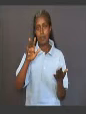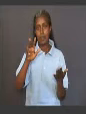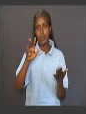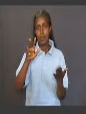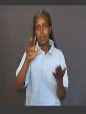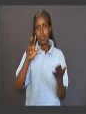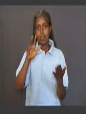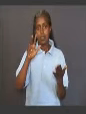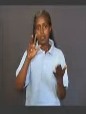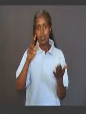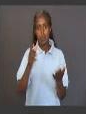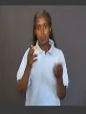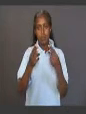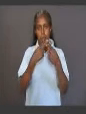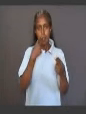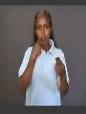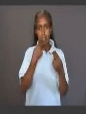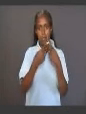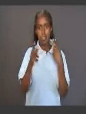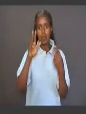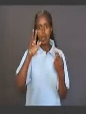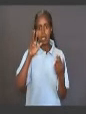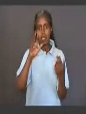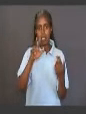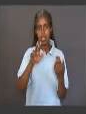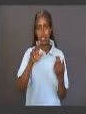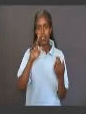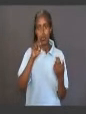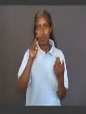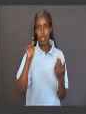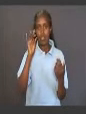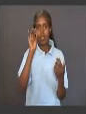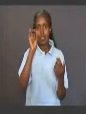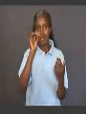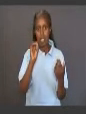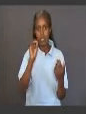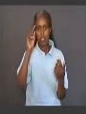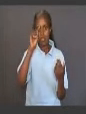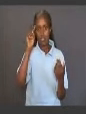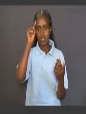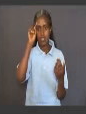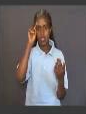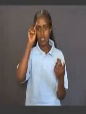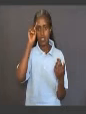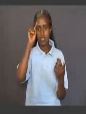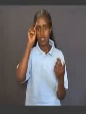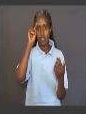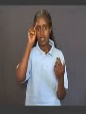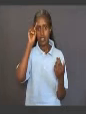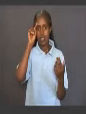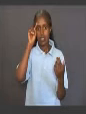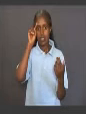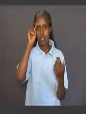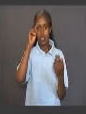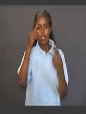We then multiply 3 by 180 degrees.